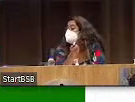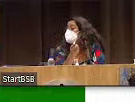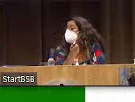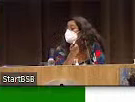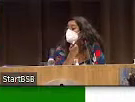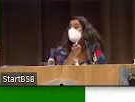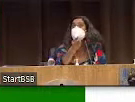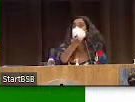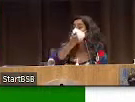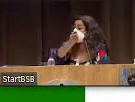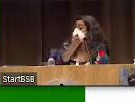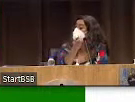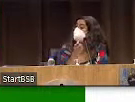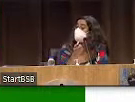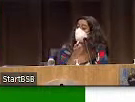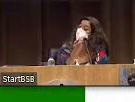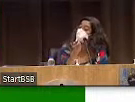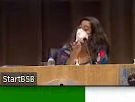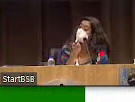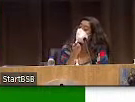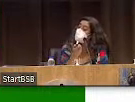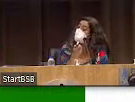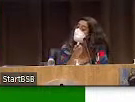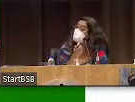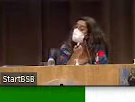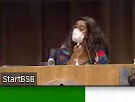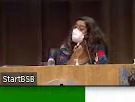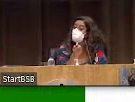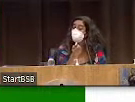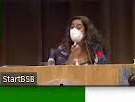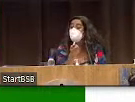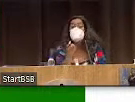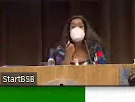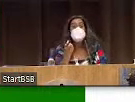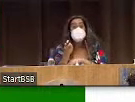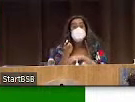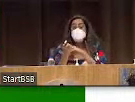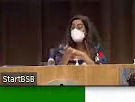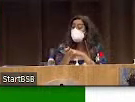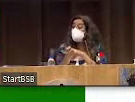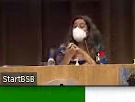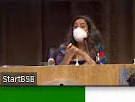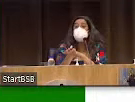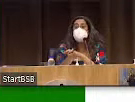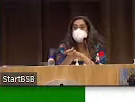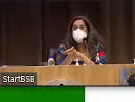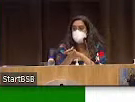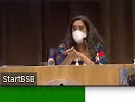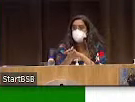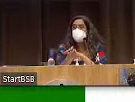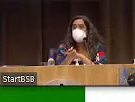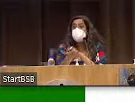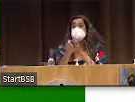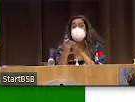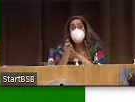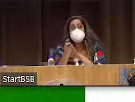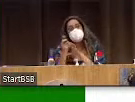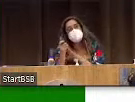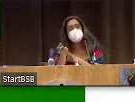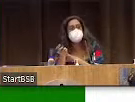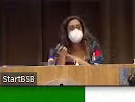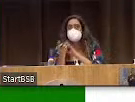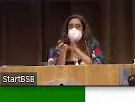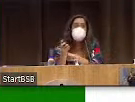the percentage that of the patient that we went through to 2022. This is